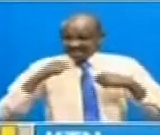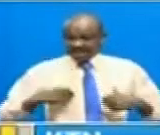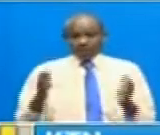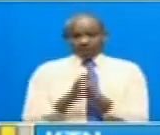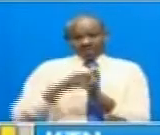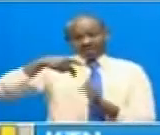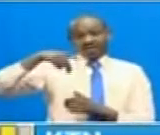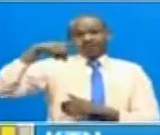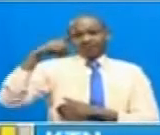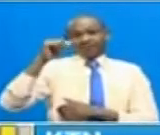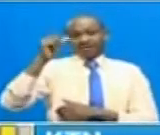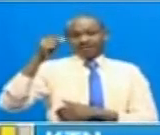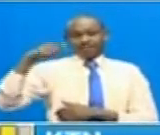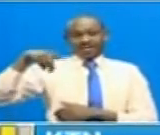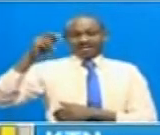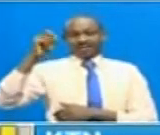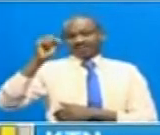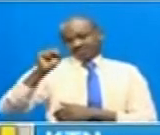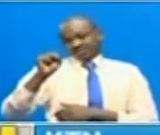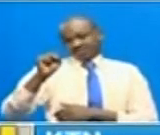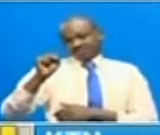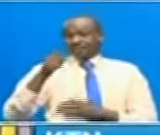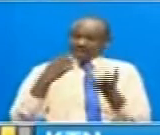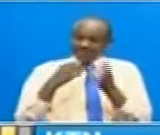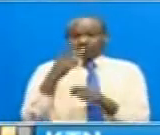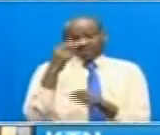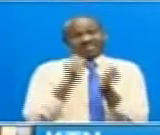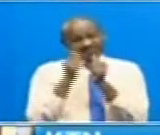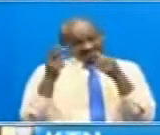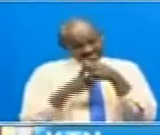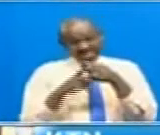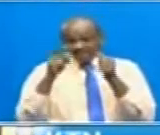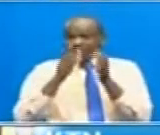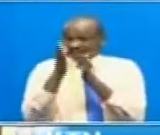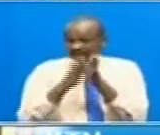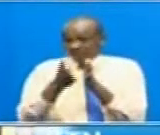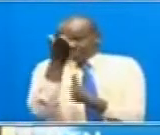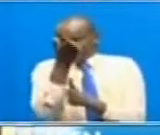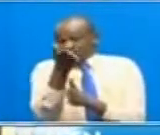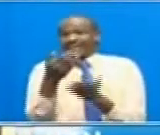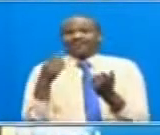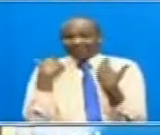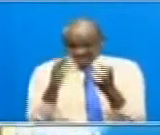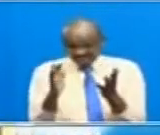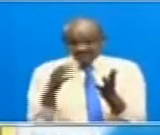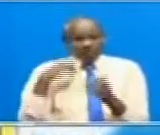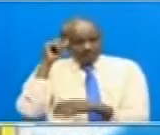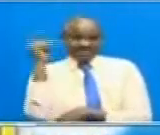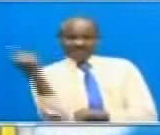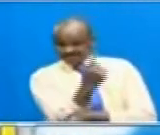Philippines. With these power projects, once in 2017 the standard gauge railway line is going to be up and